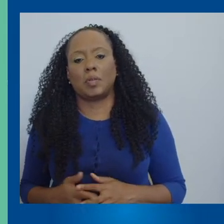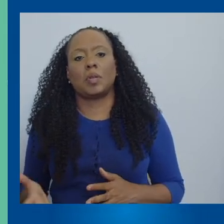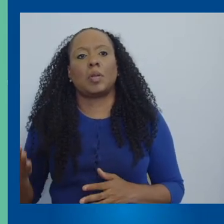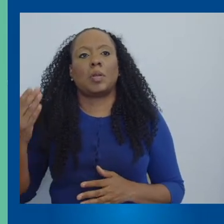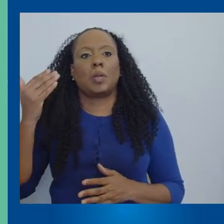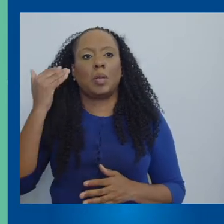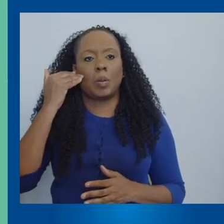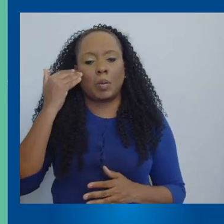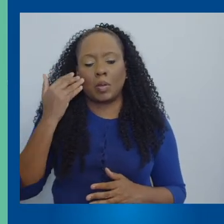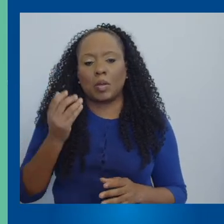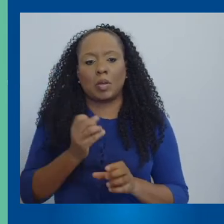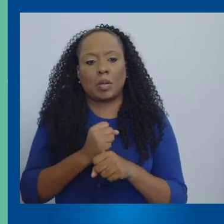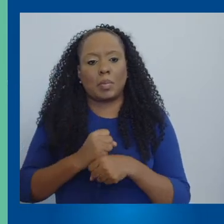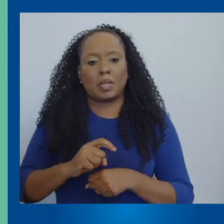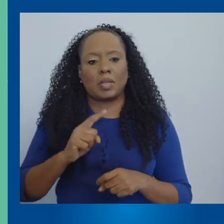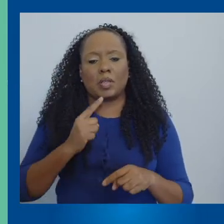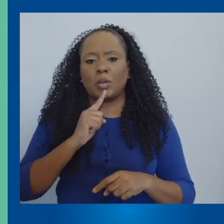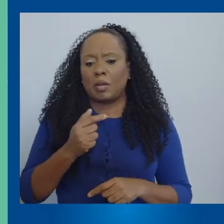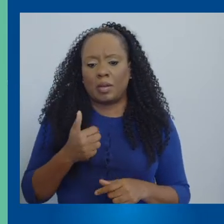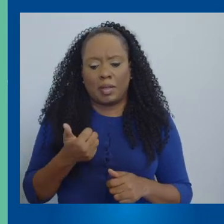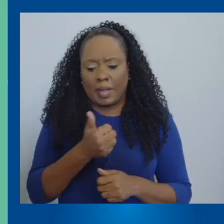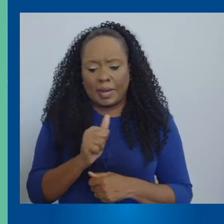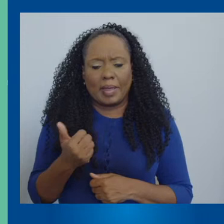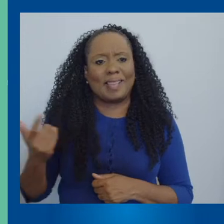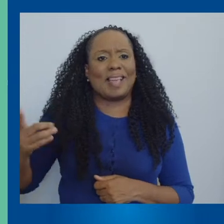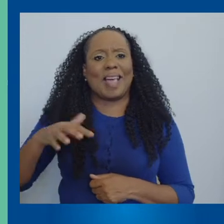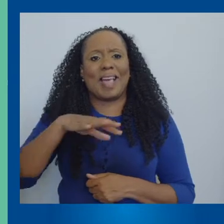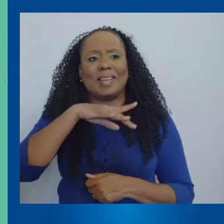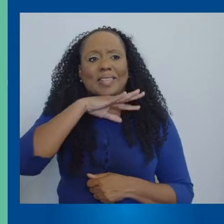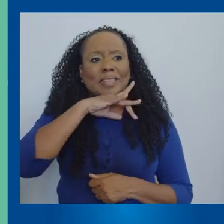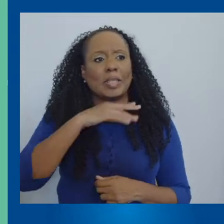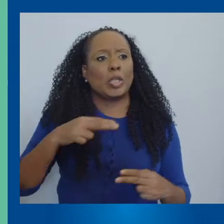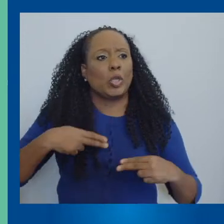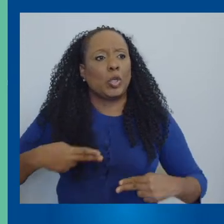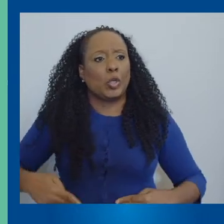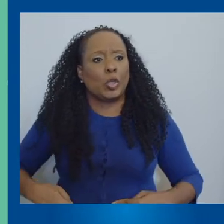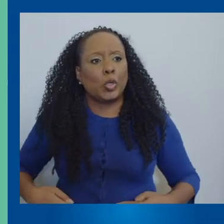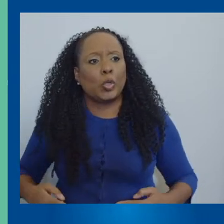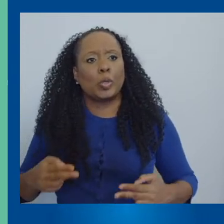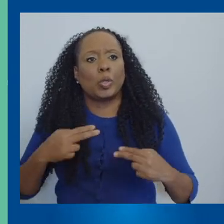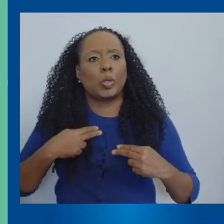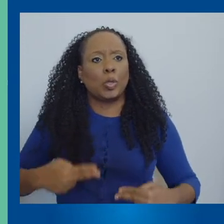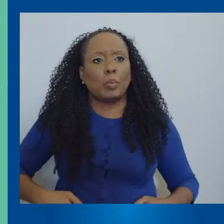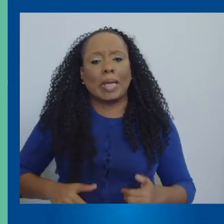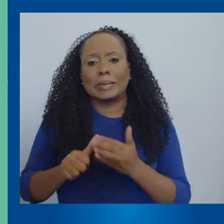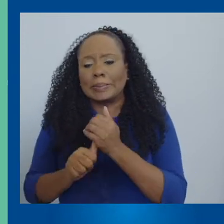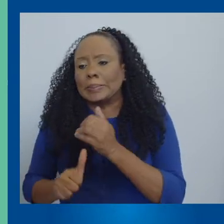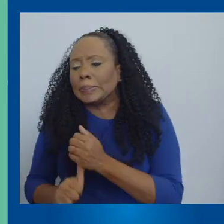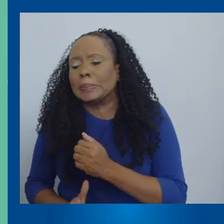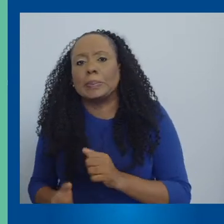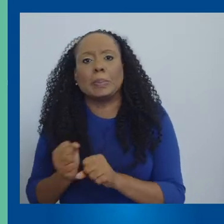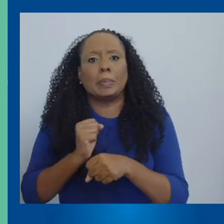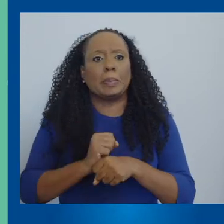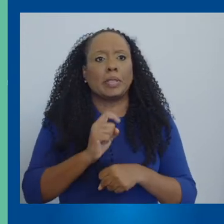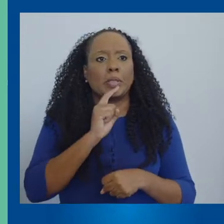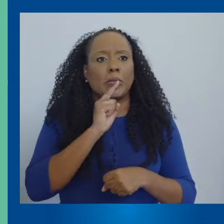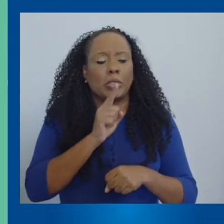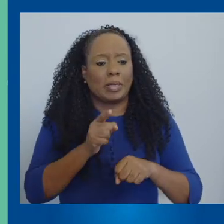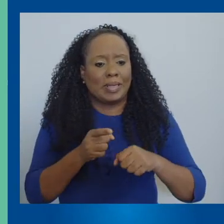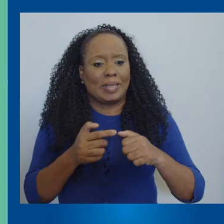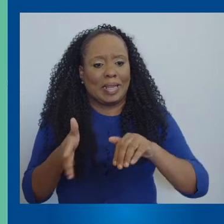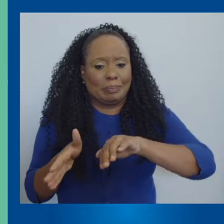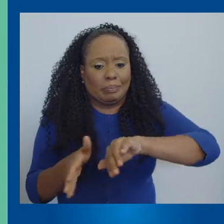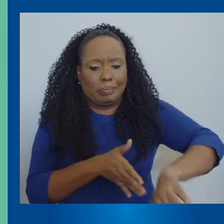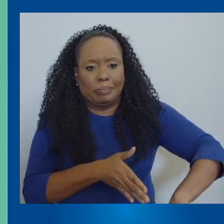gender access to facilities, and ensure that all have clean water. Because if we promote